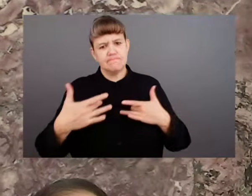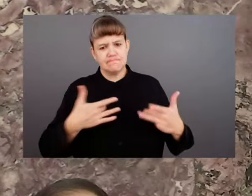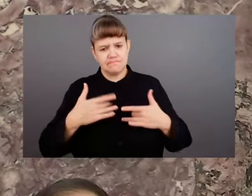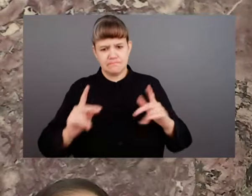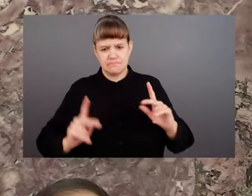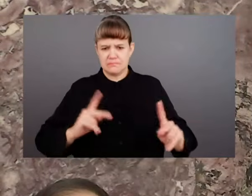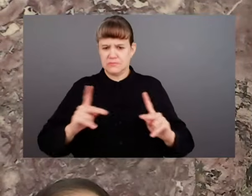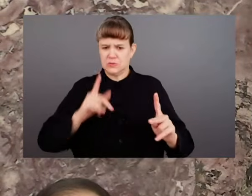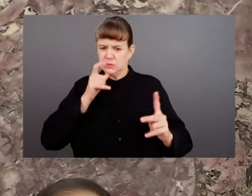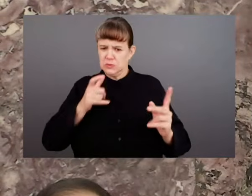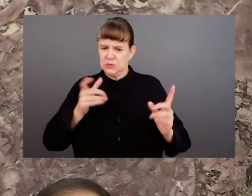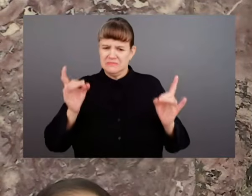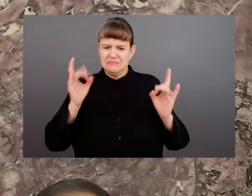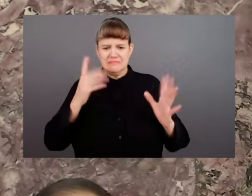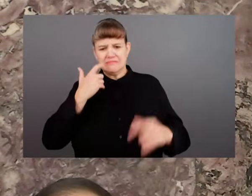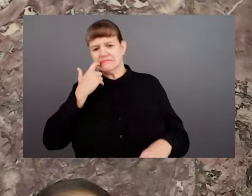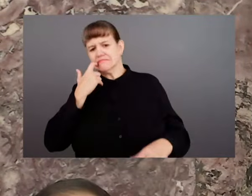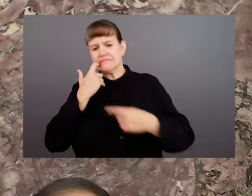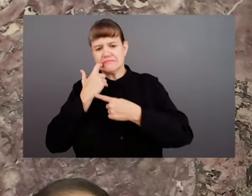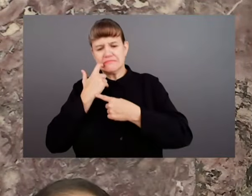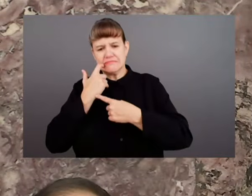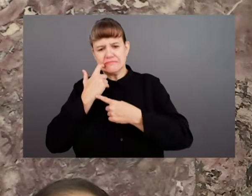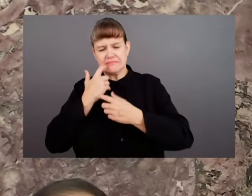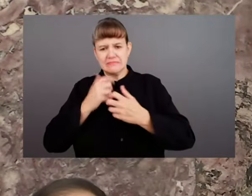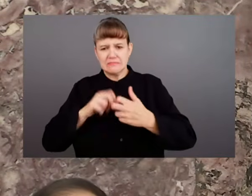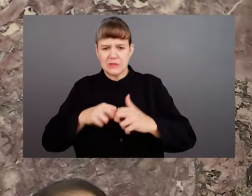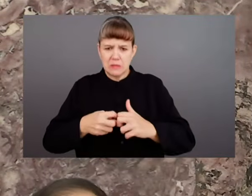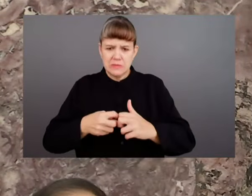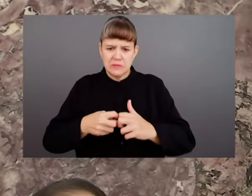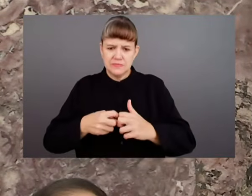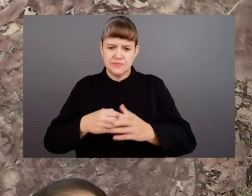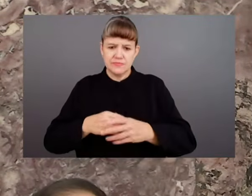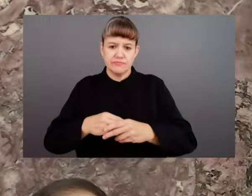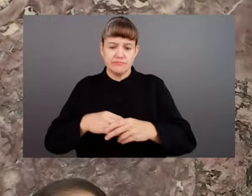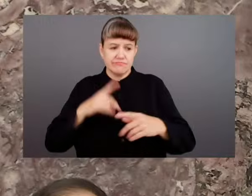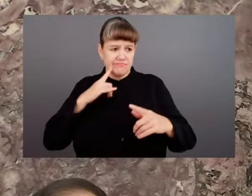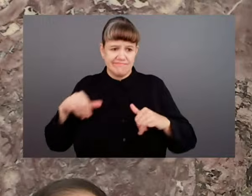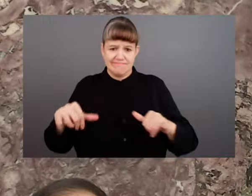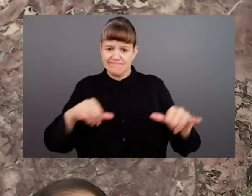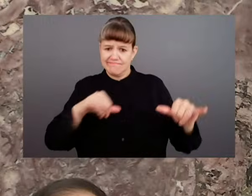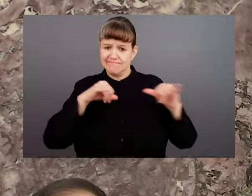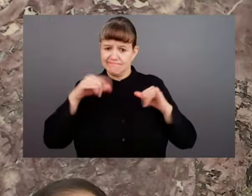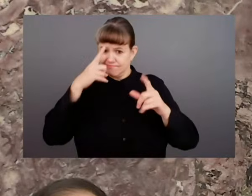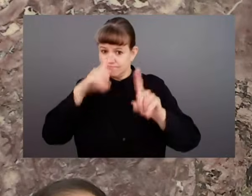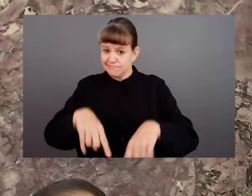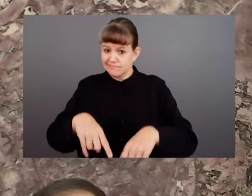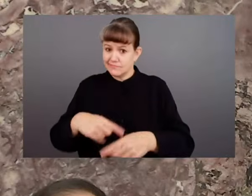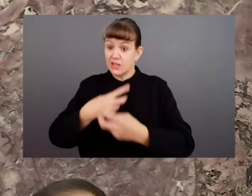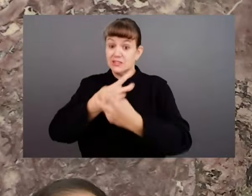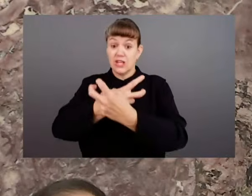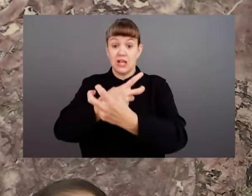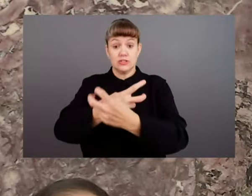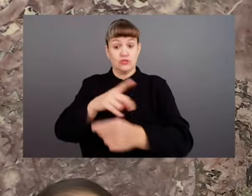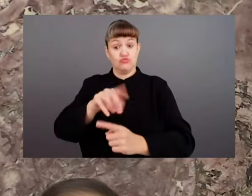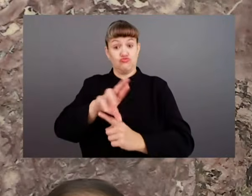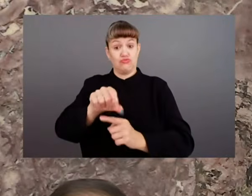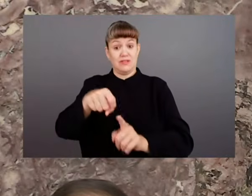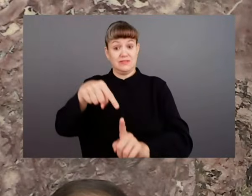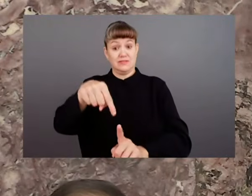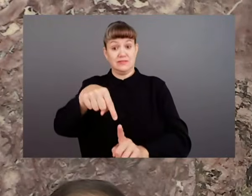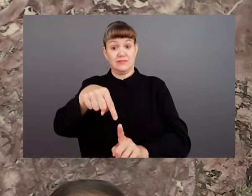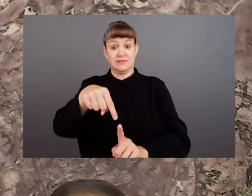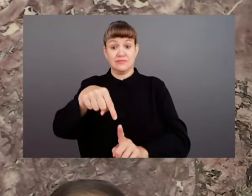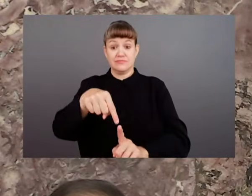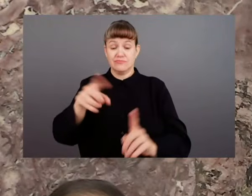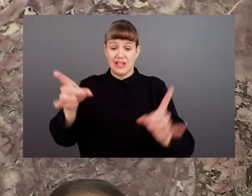issues, a concern that we all share, and we see that the toxic drug crisis continues to have a devastating impact on people